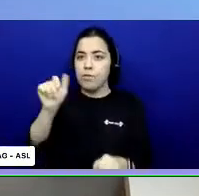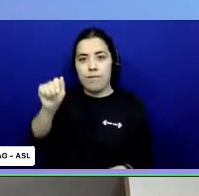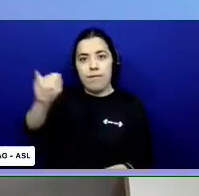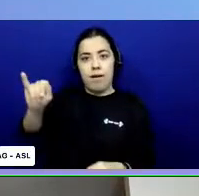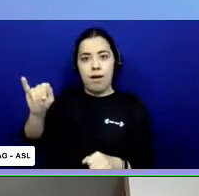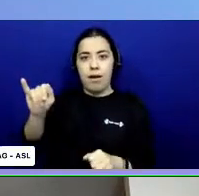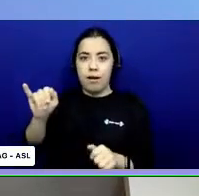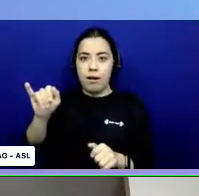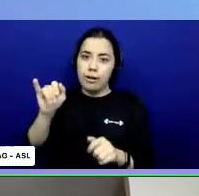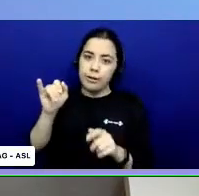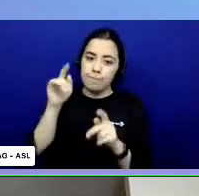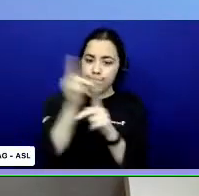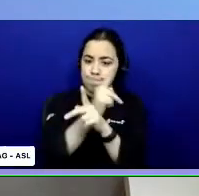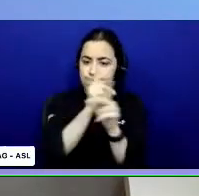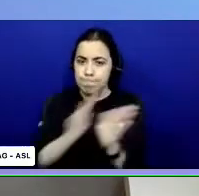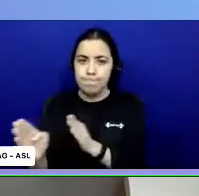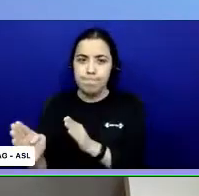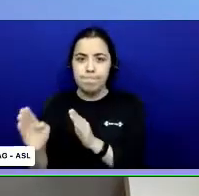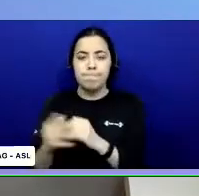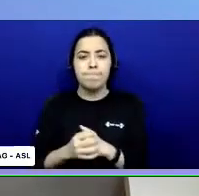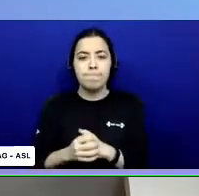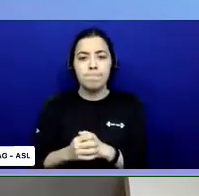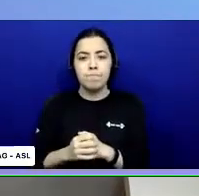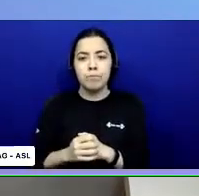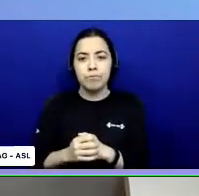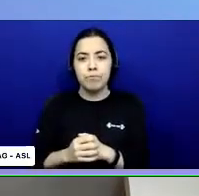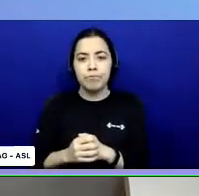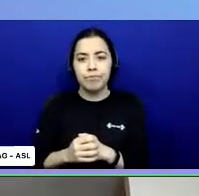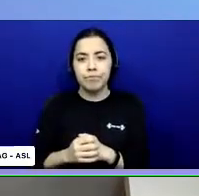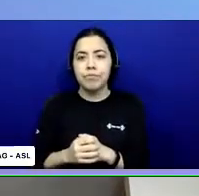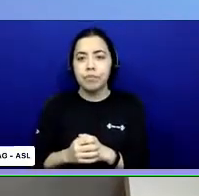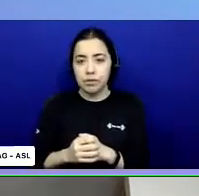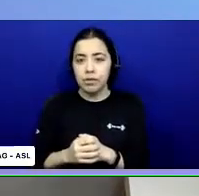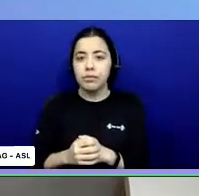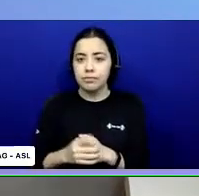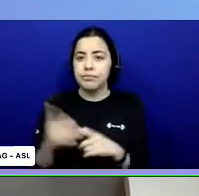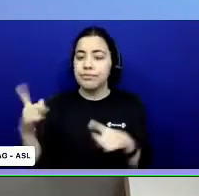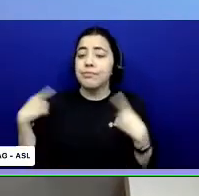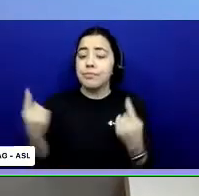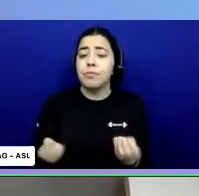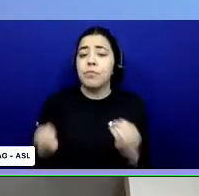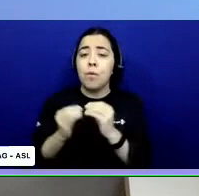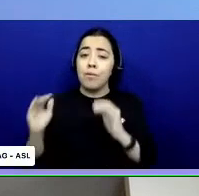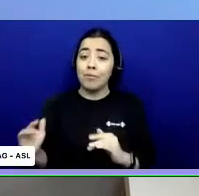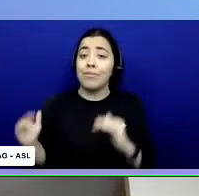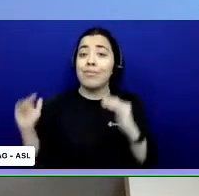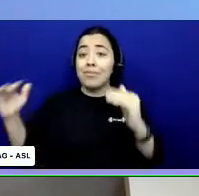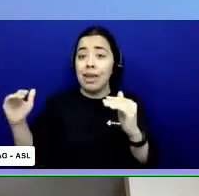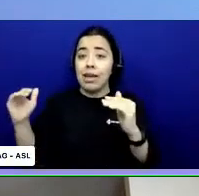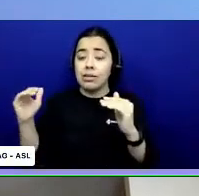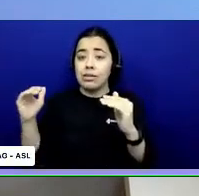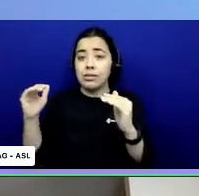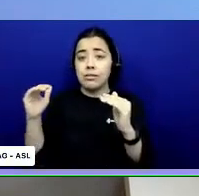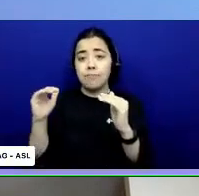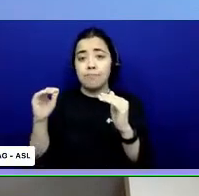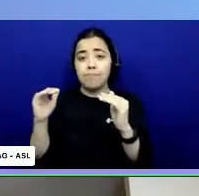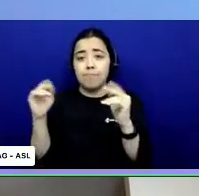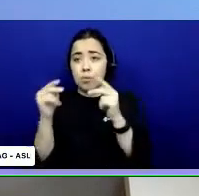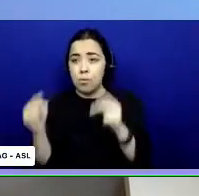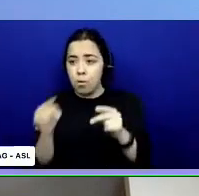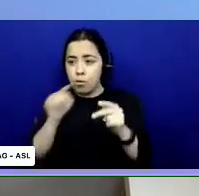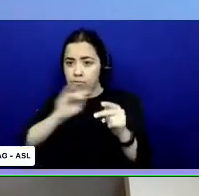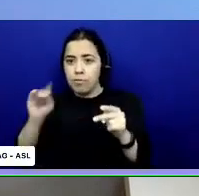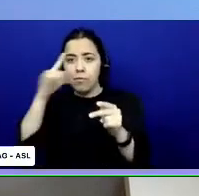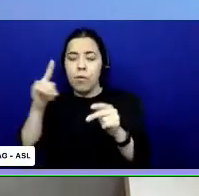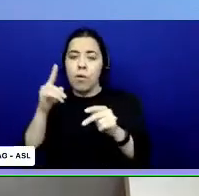algorithms. Also, there have been more advanced algorithms. As I mentioned, the basic convolutional neural network has been around since